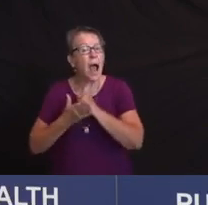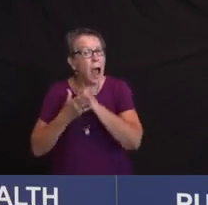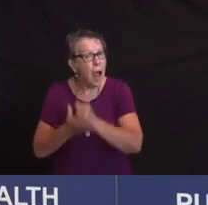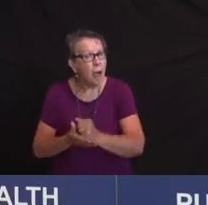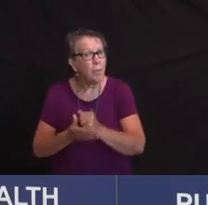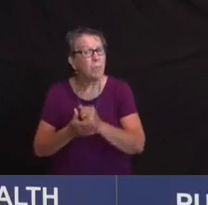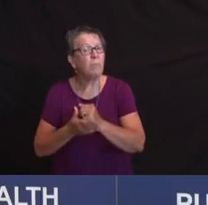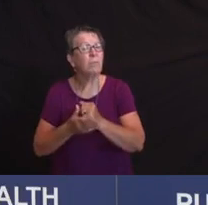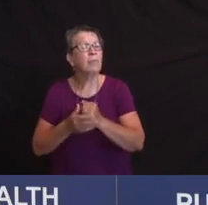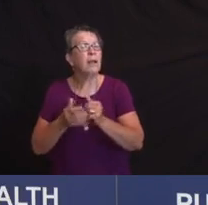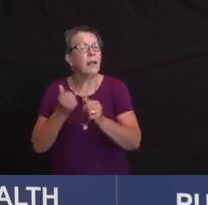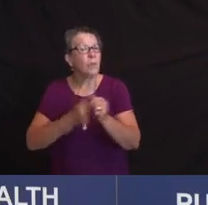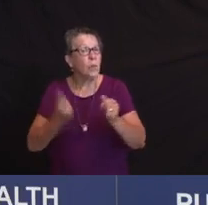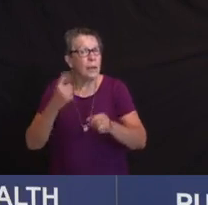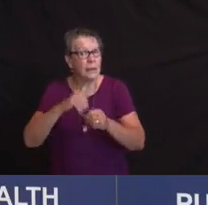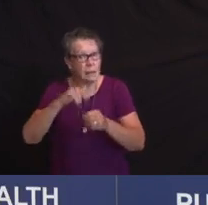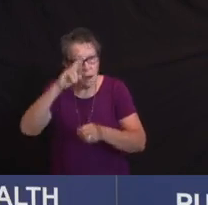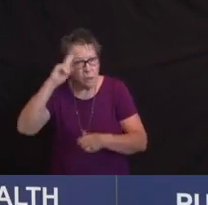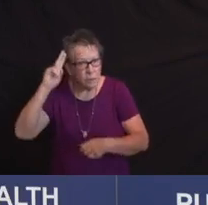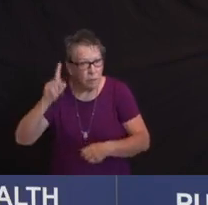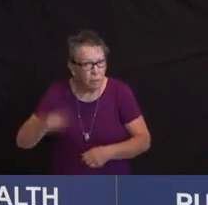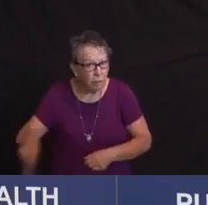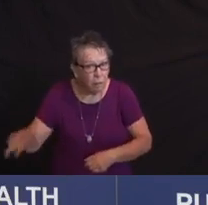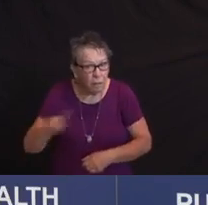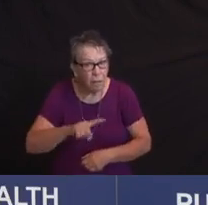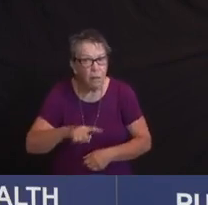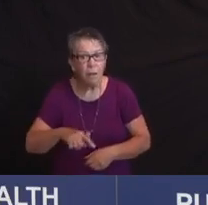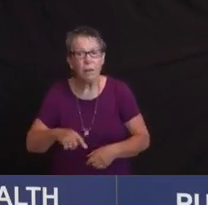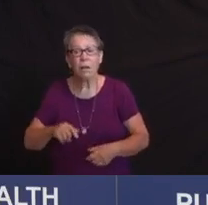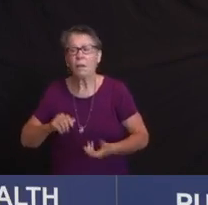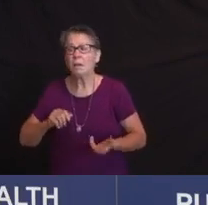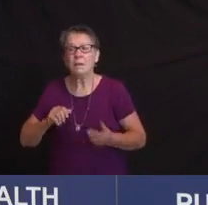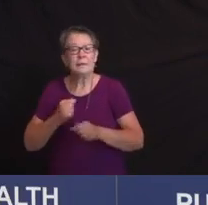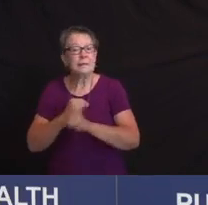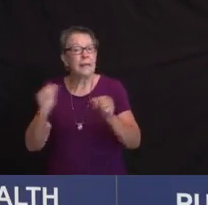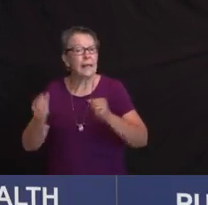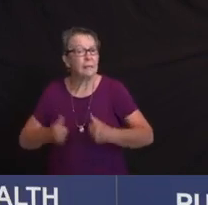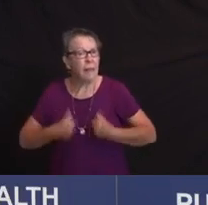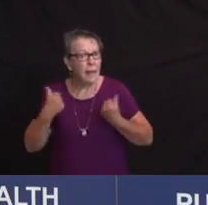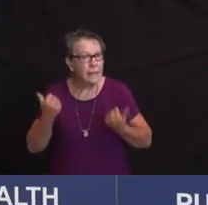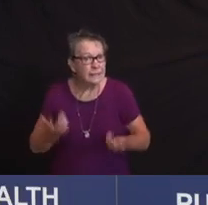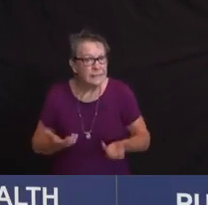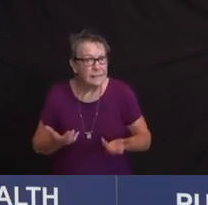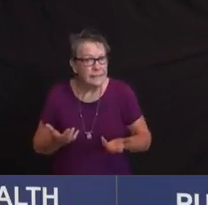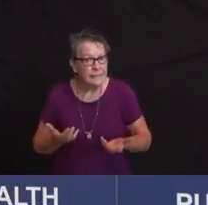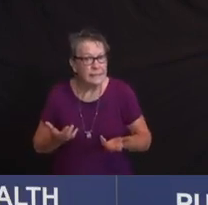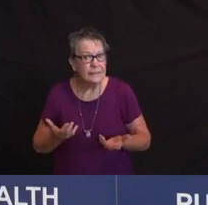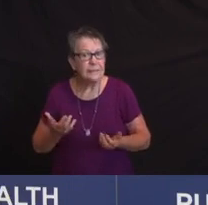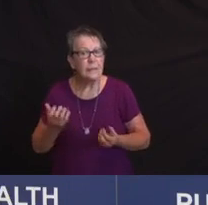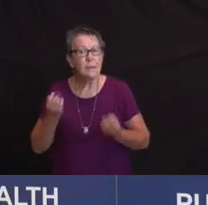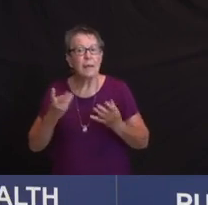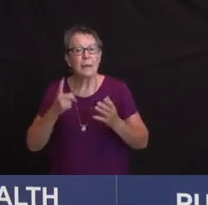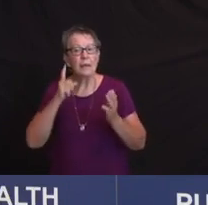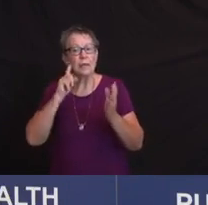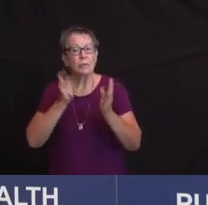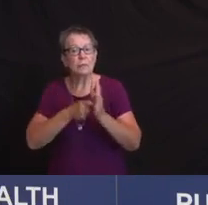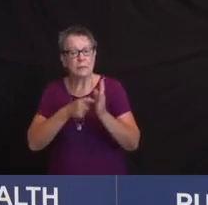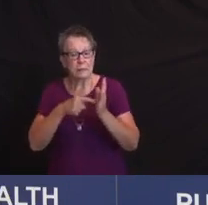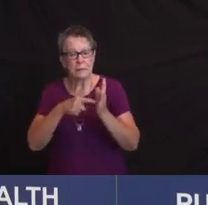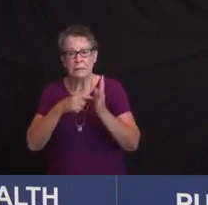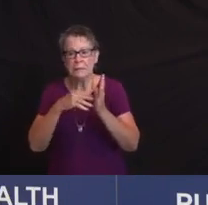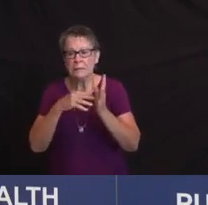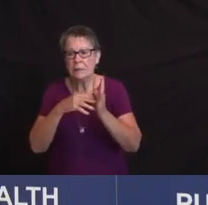CDC reiterated a lot of recent studies that have been done in the UK, as well as they had